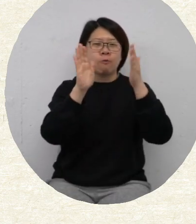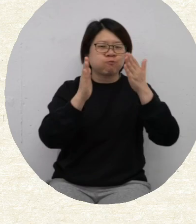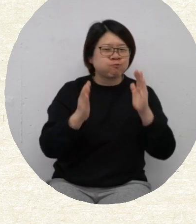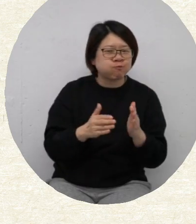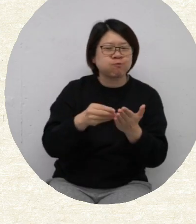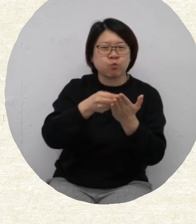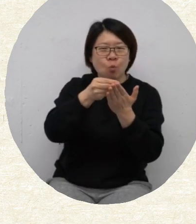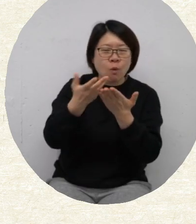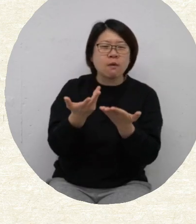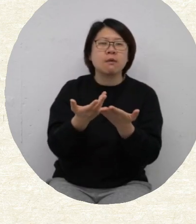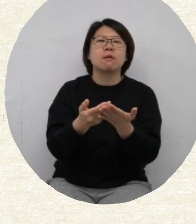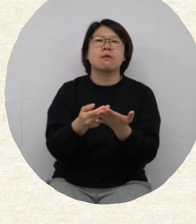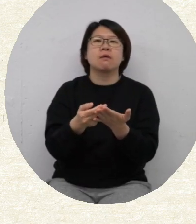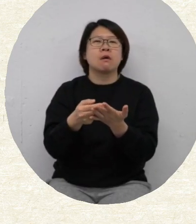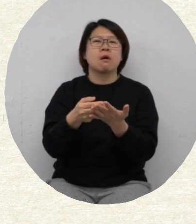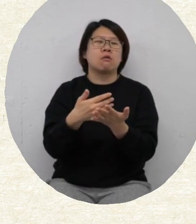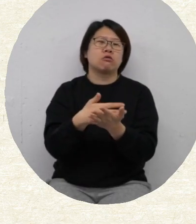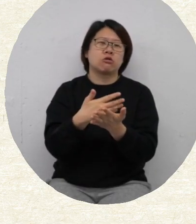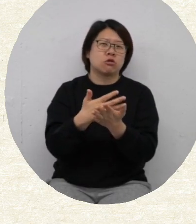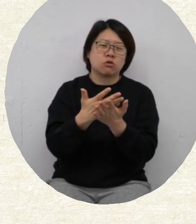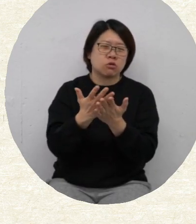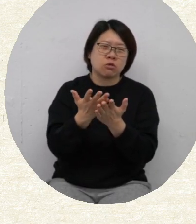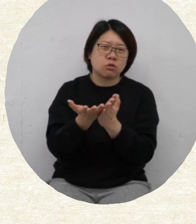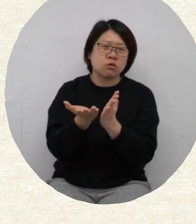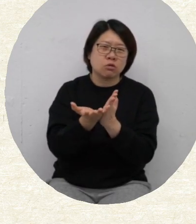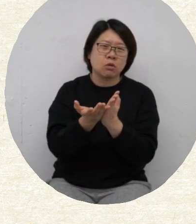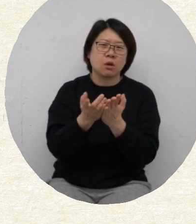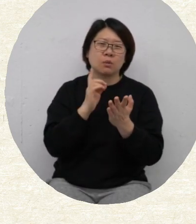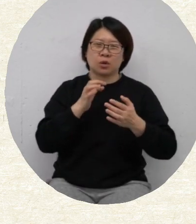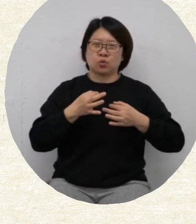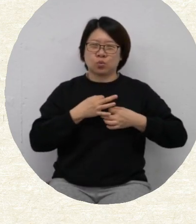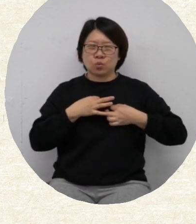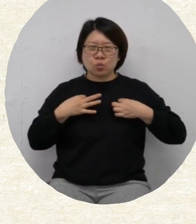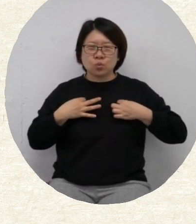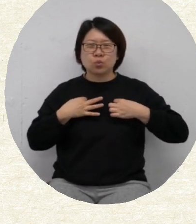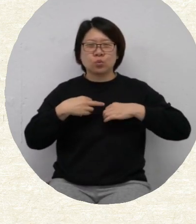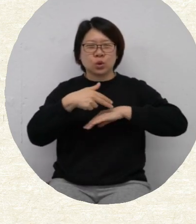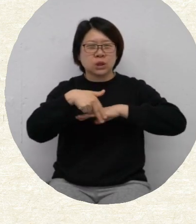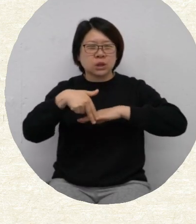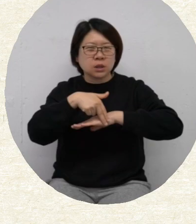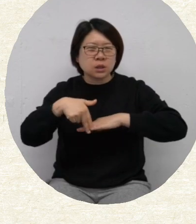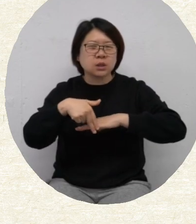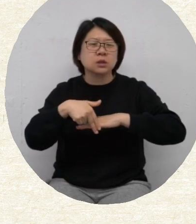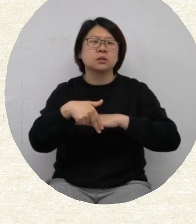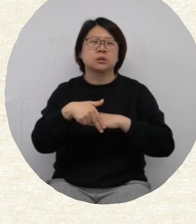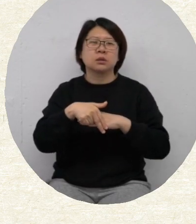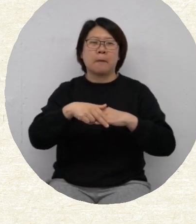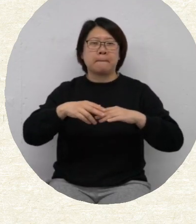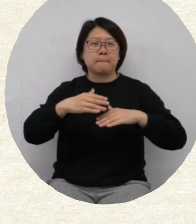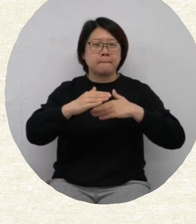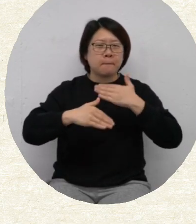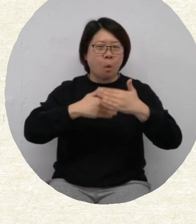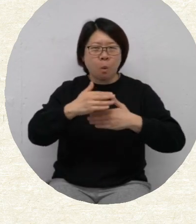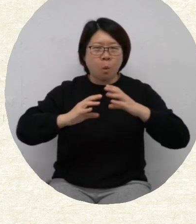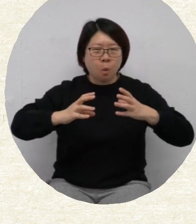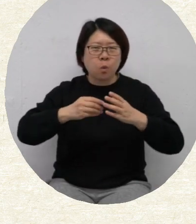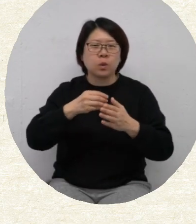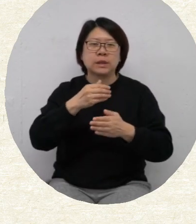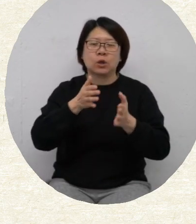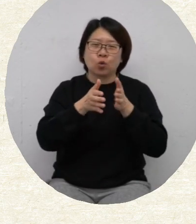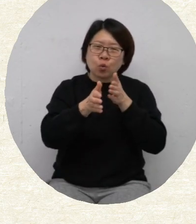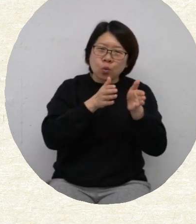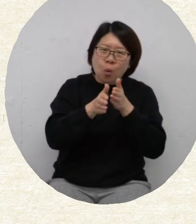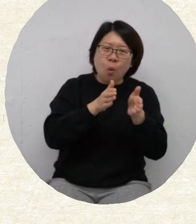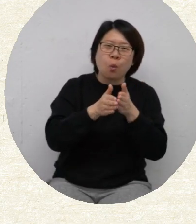drawing, sculpture, printmaking, expanded media, metalsmithing and jewelry, textiles